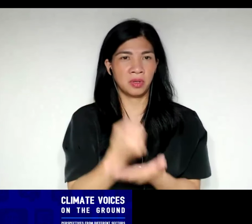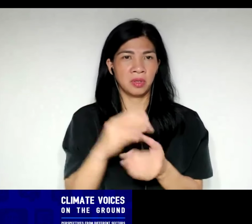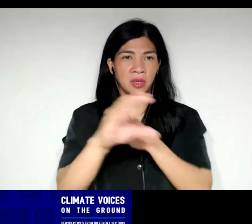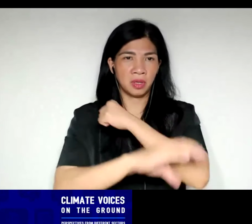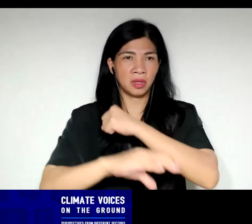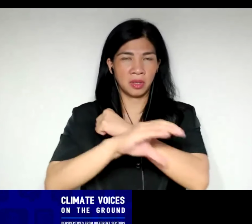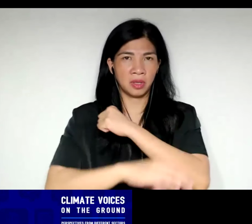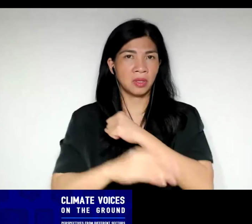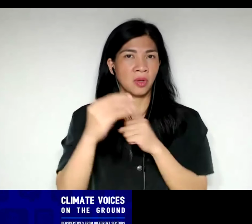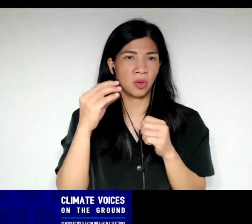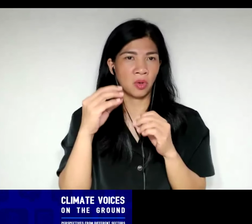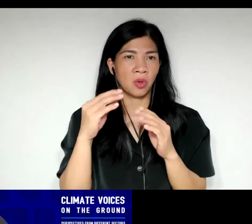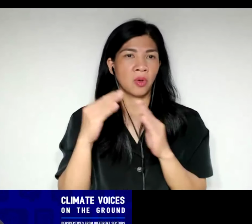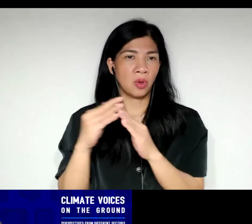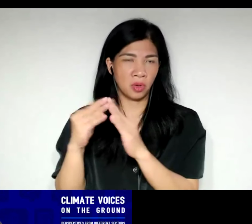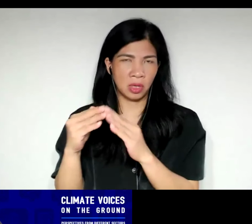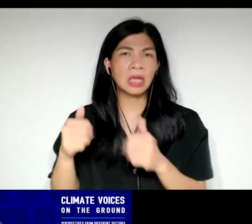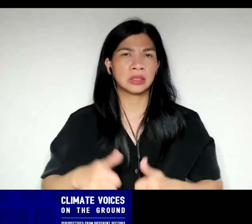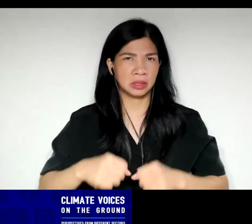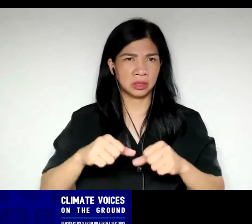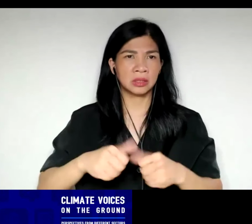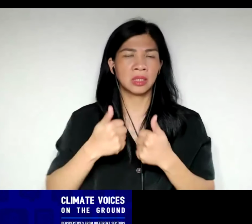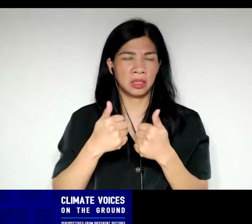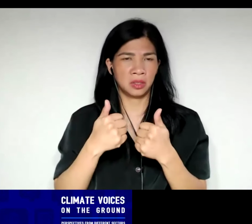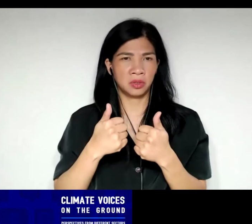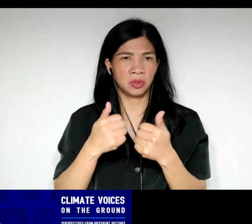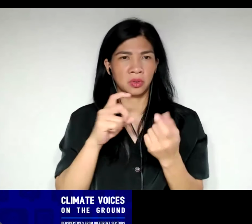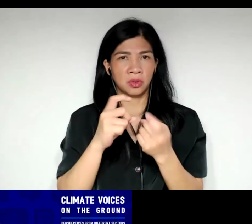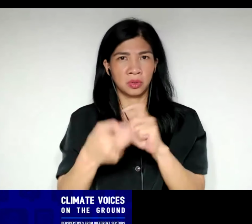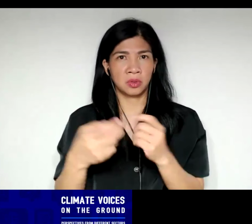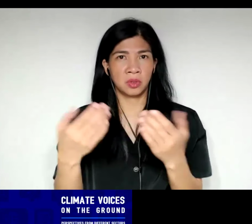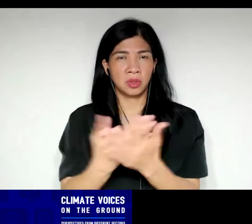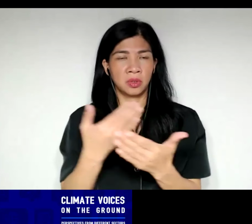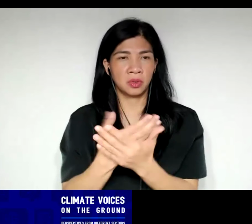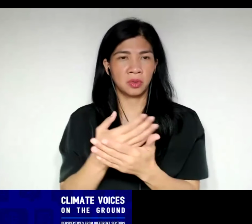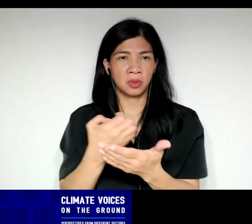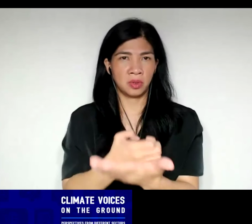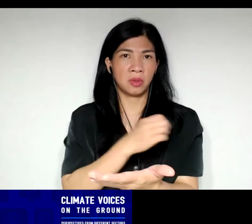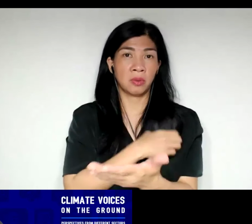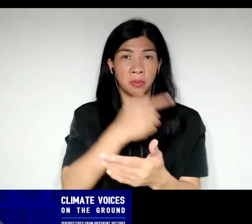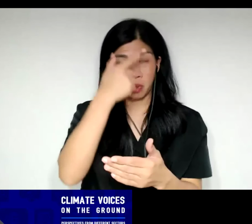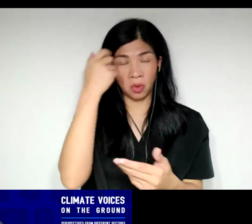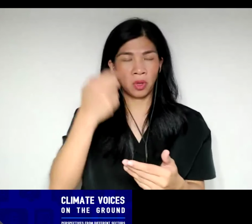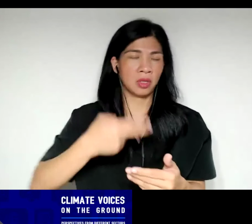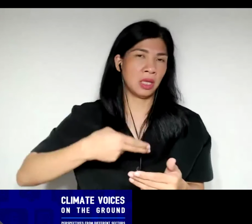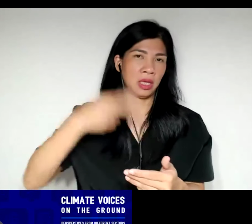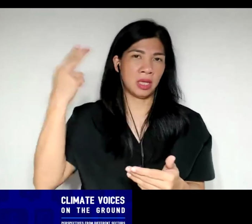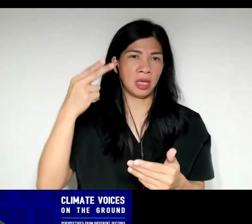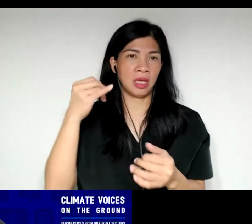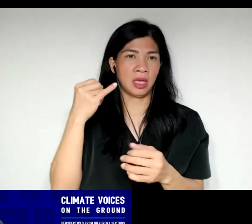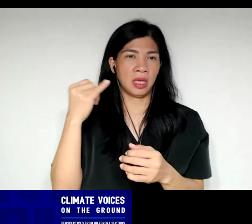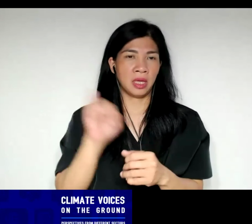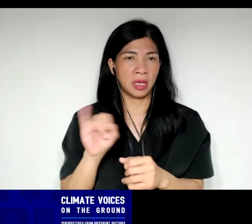income households, it's challenging to shift to renewable energy because it requires a high investment. And I also